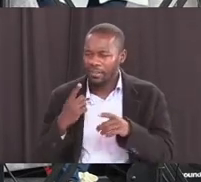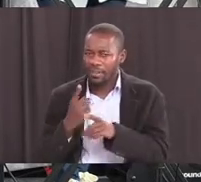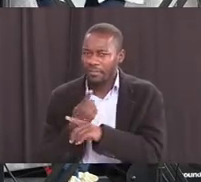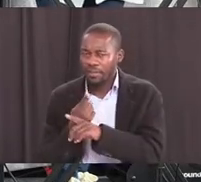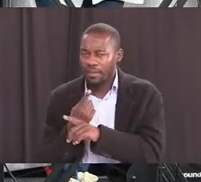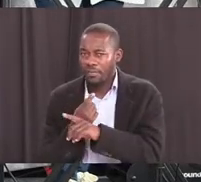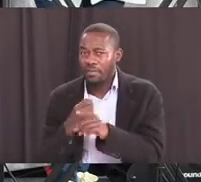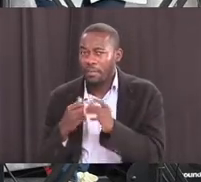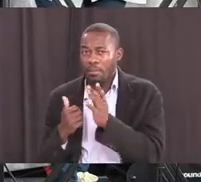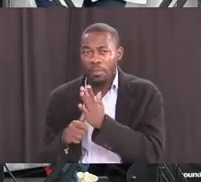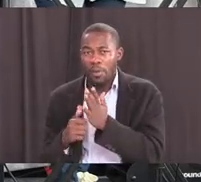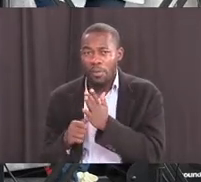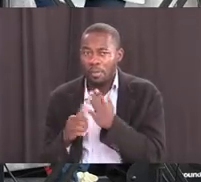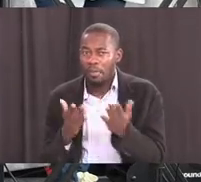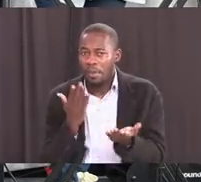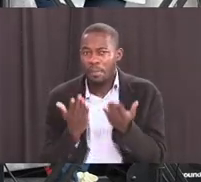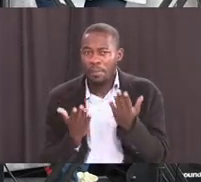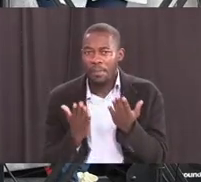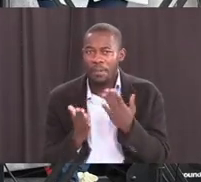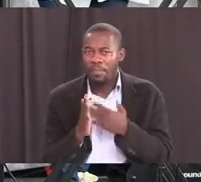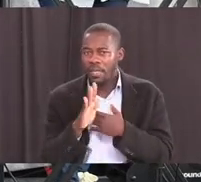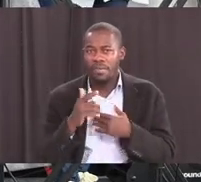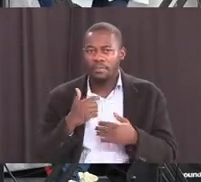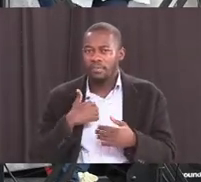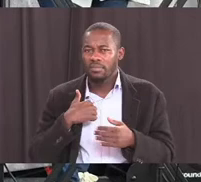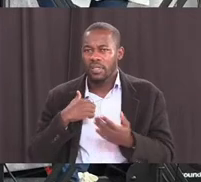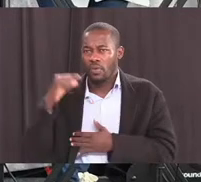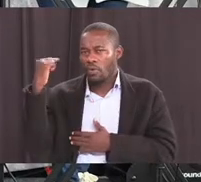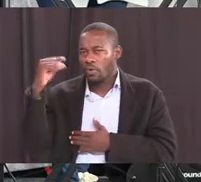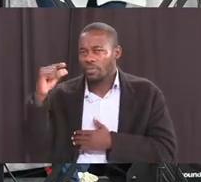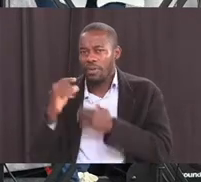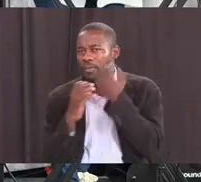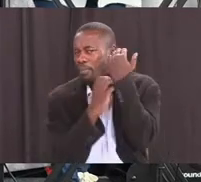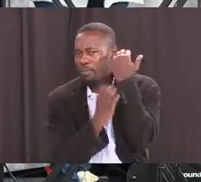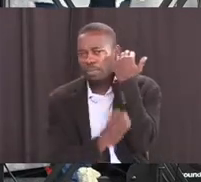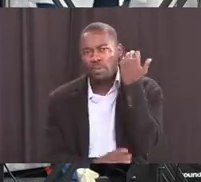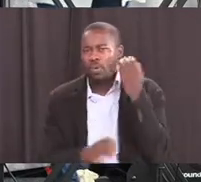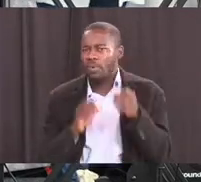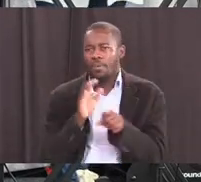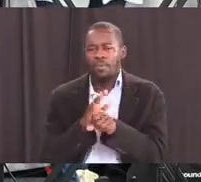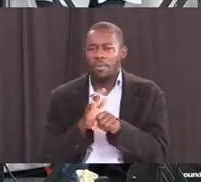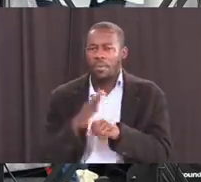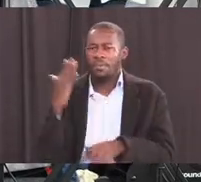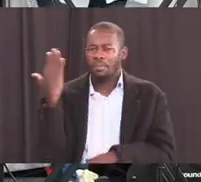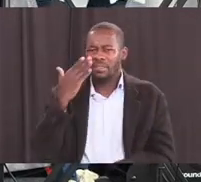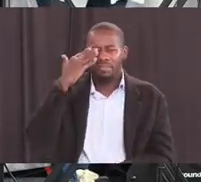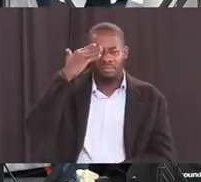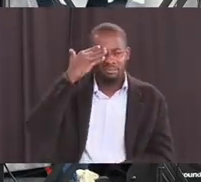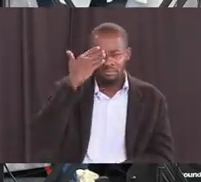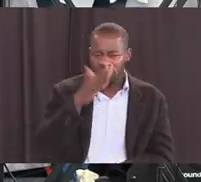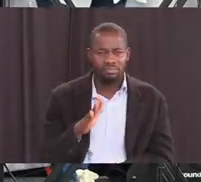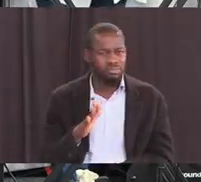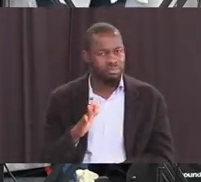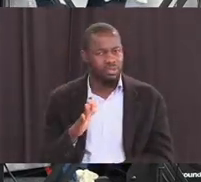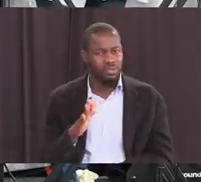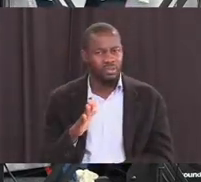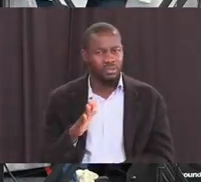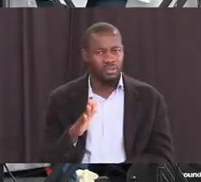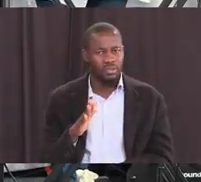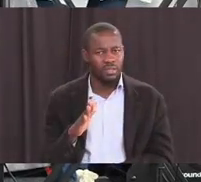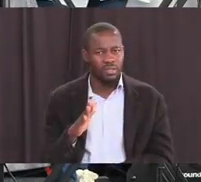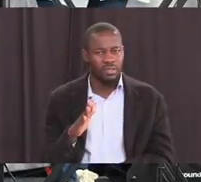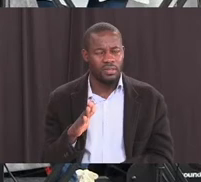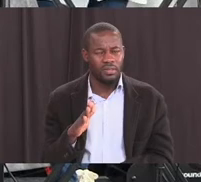out, I'm sharing the gospel, I'm sharing my faith, I'm doing this great work. And it feels like it's